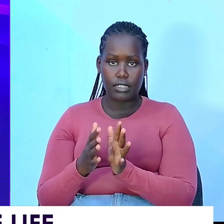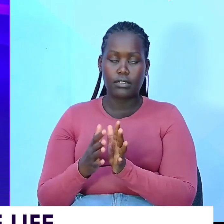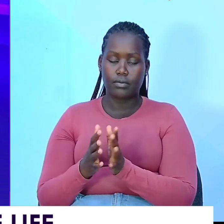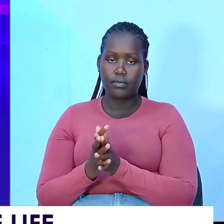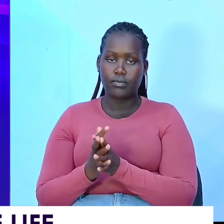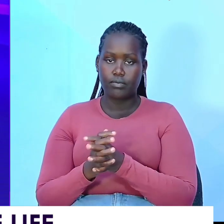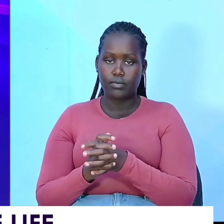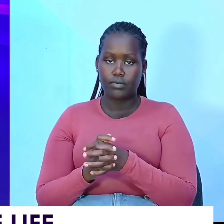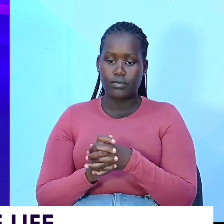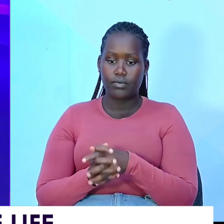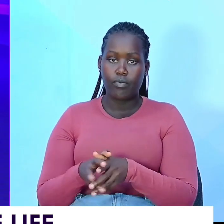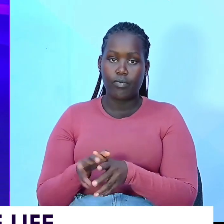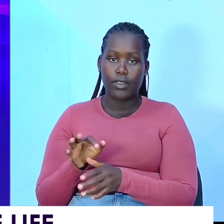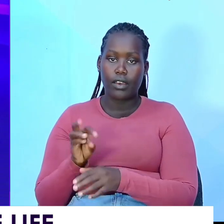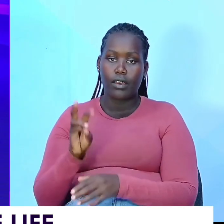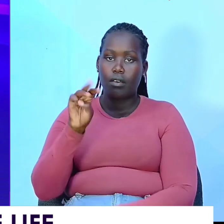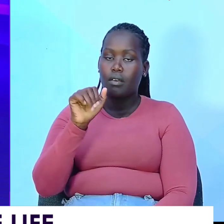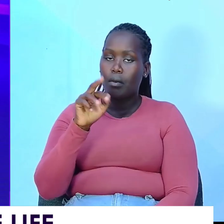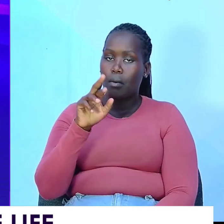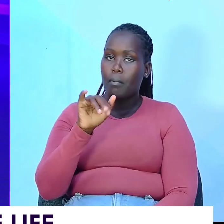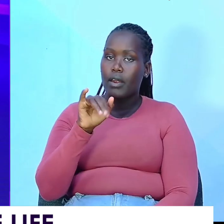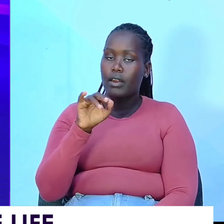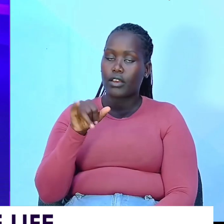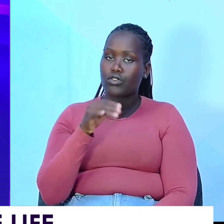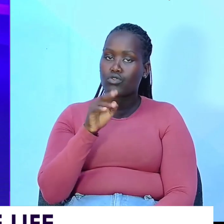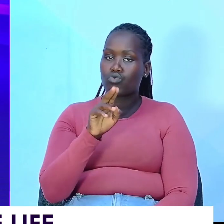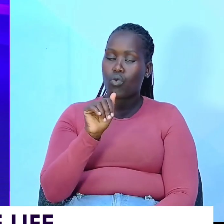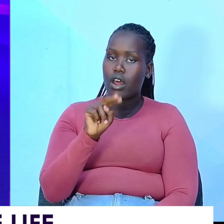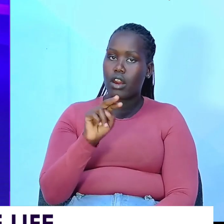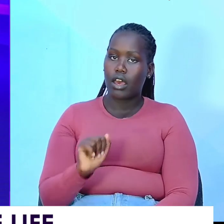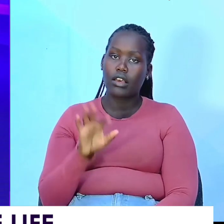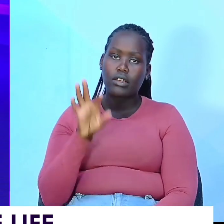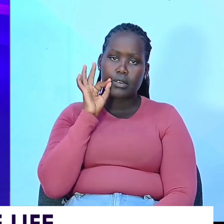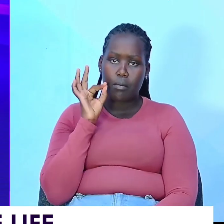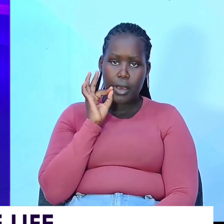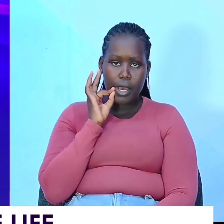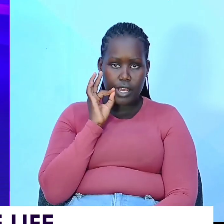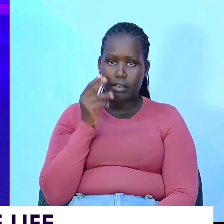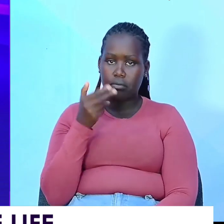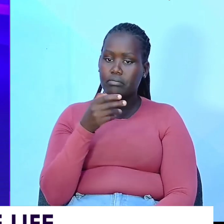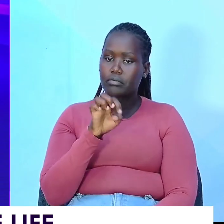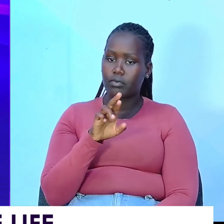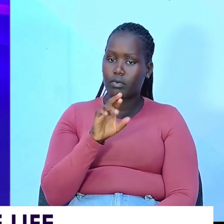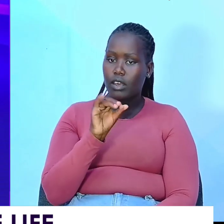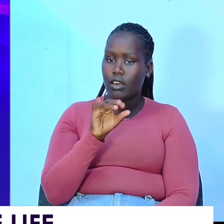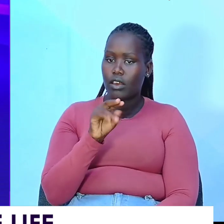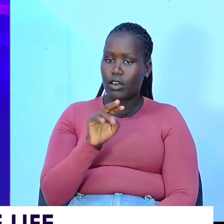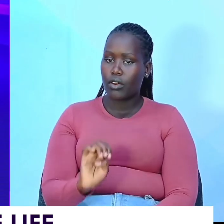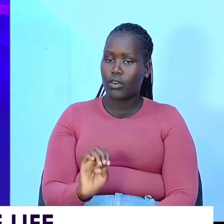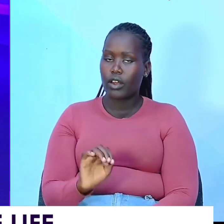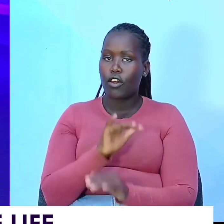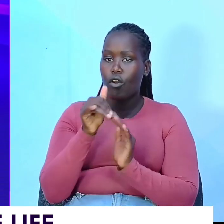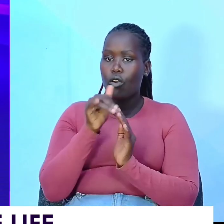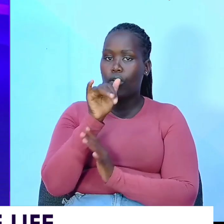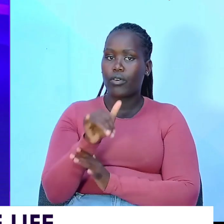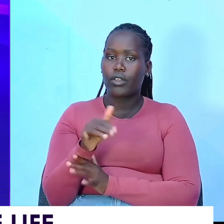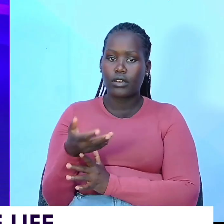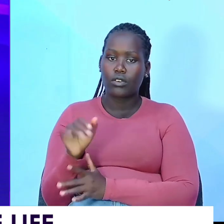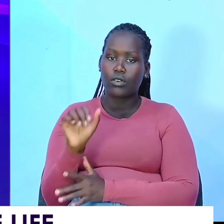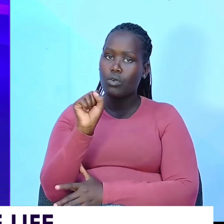Yes, that is bangi. Cocaine. Or pot. Heroin. Yeah, all of that. Is hashish a